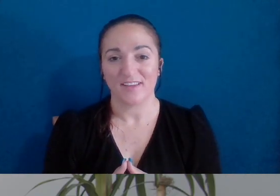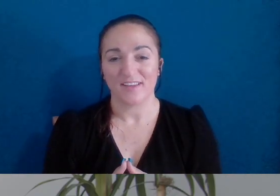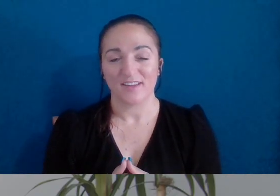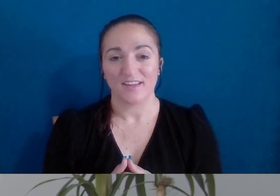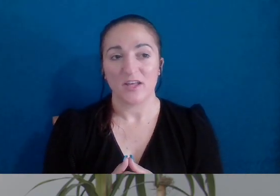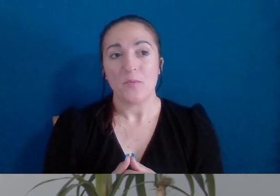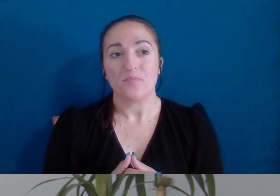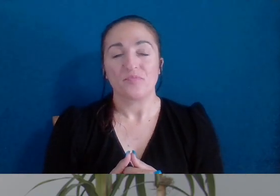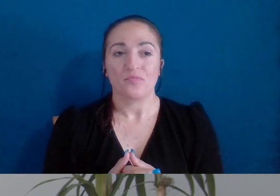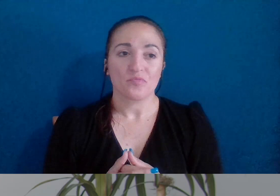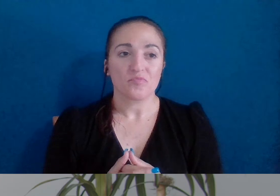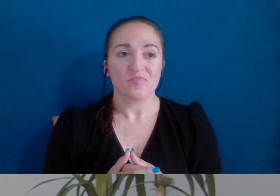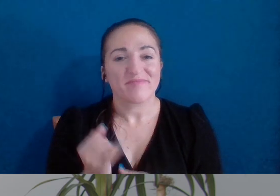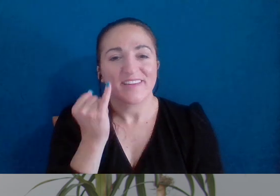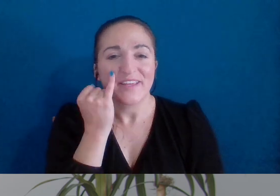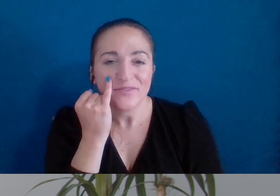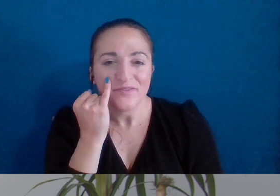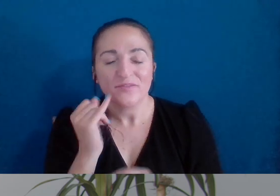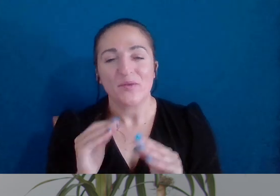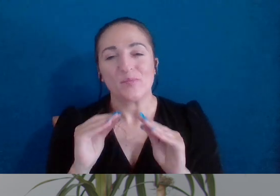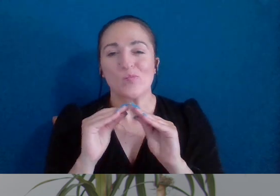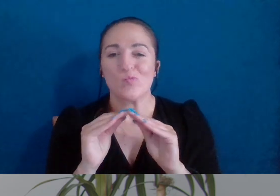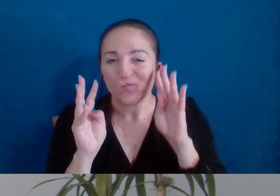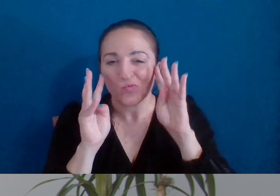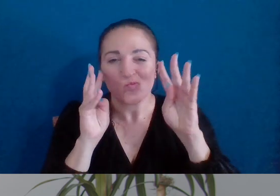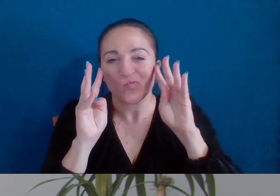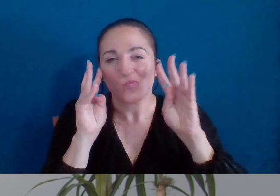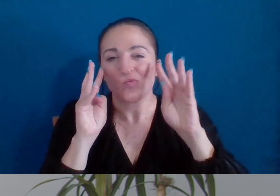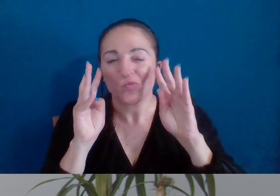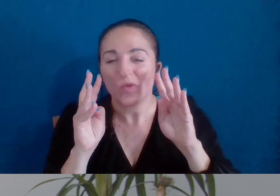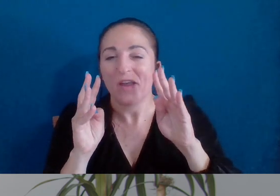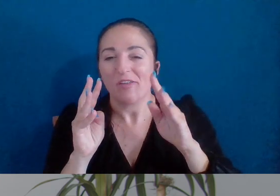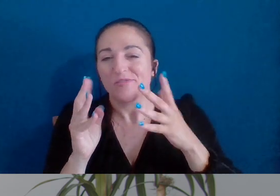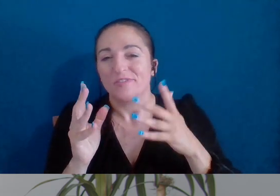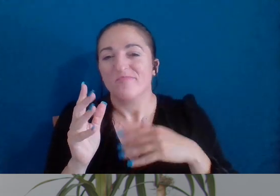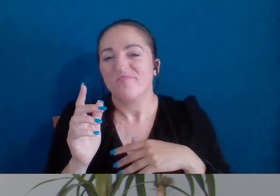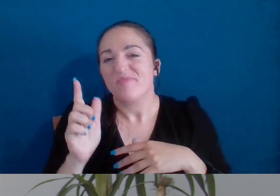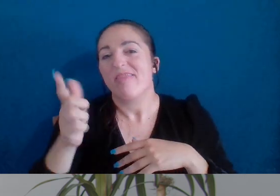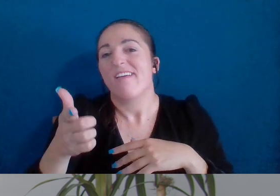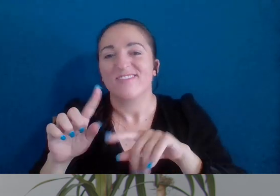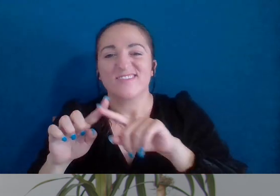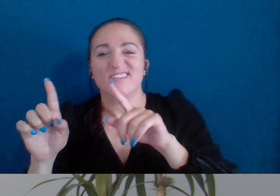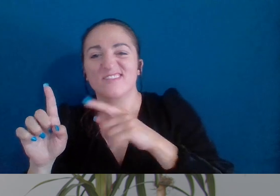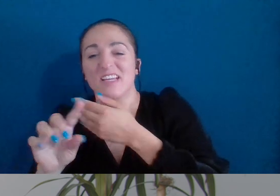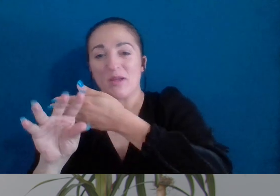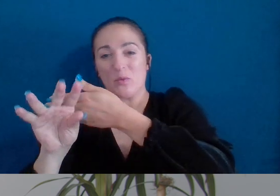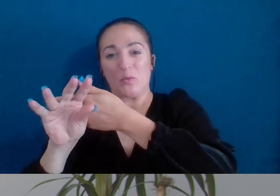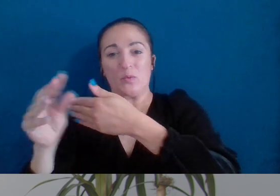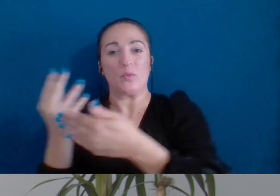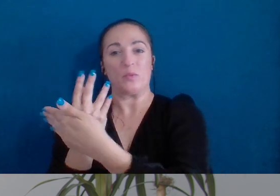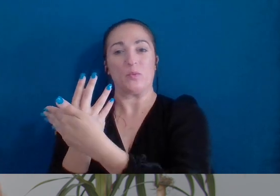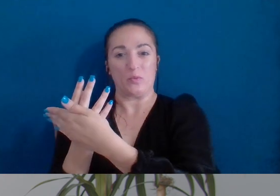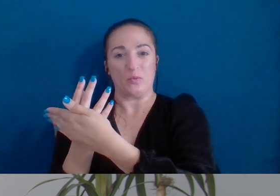creative, you could have them on both sides. But for this project, we're going to just have all the leafy bits coming through on this